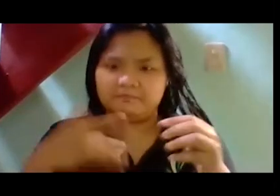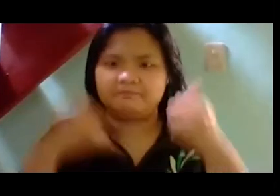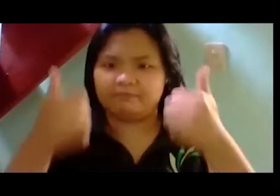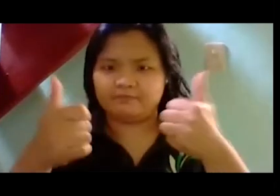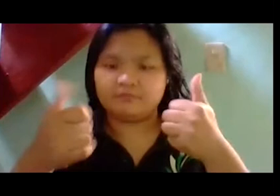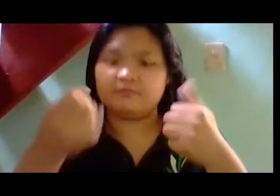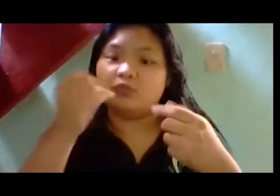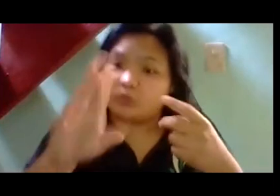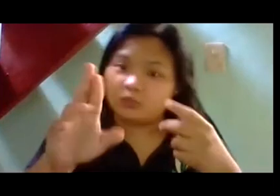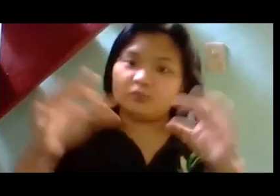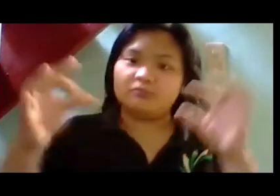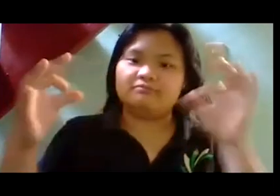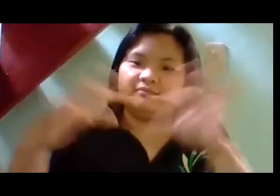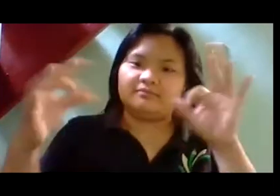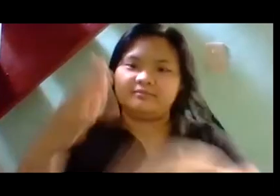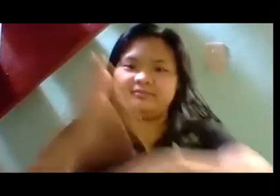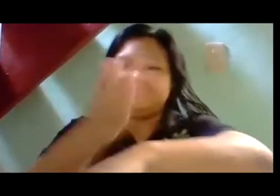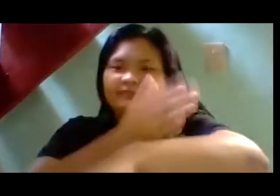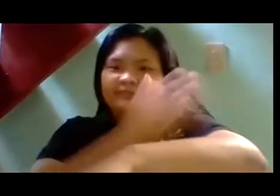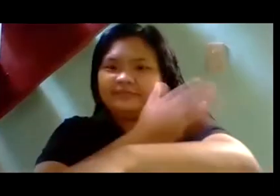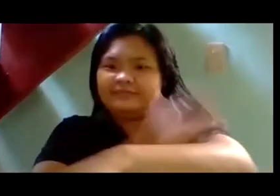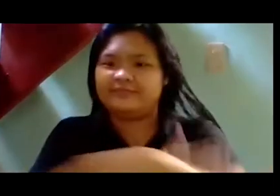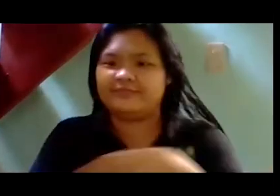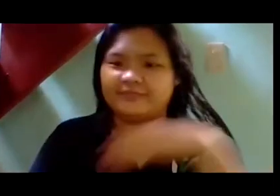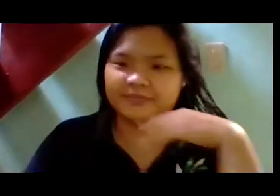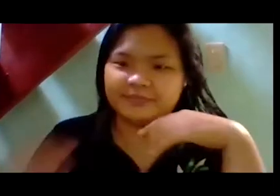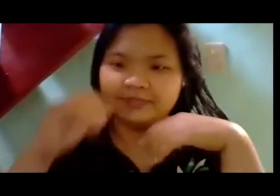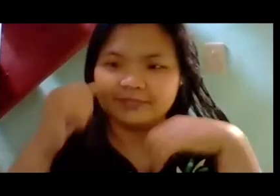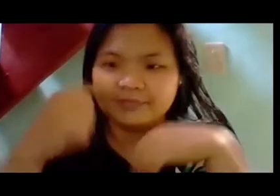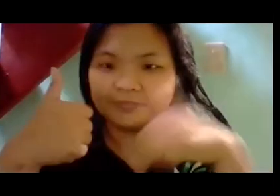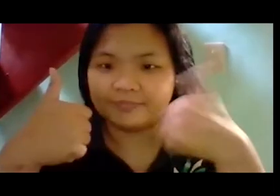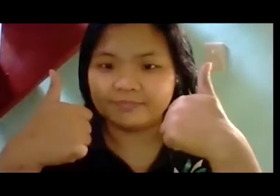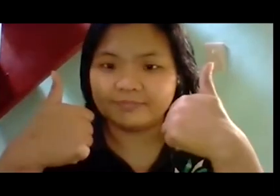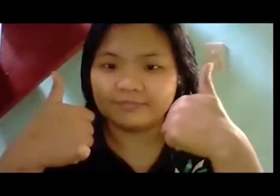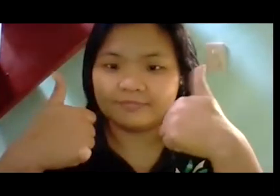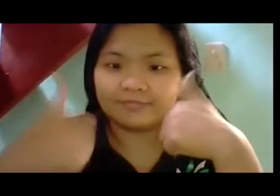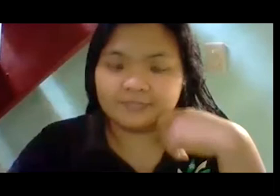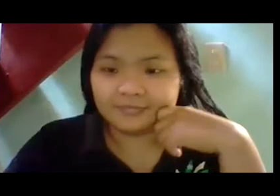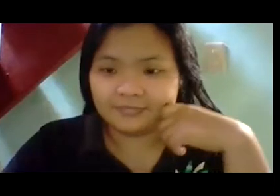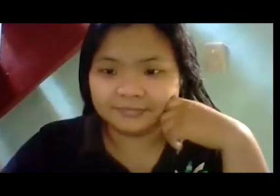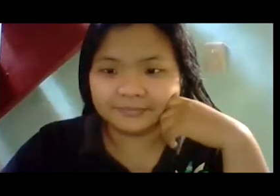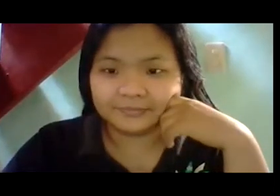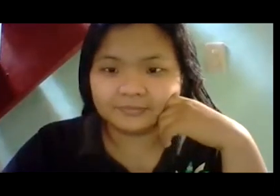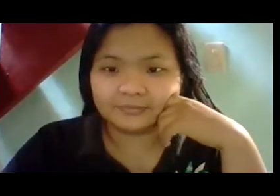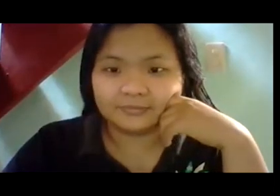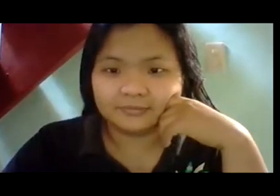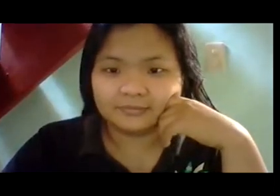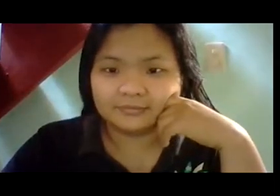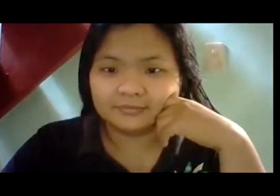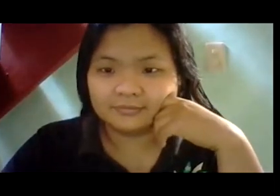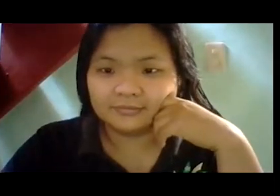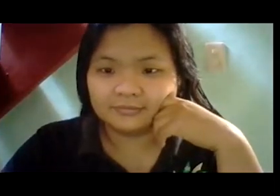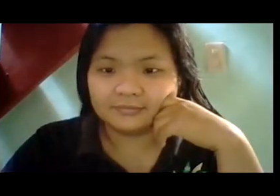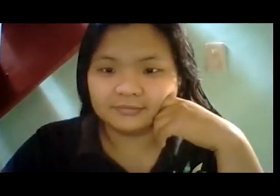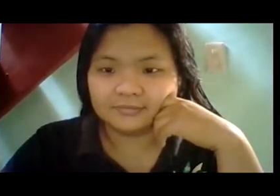We just wanted you, Dr. Woody, to take a quick look and give us some feedback if there